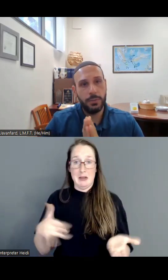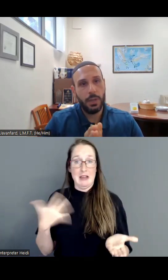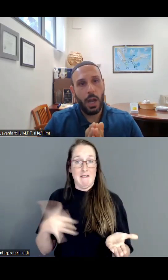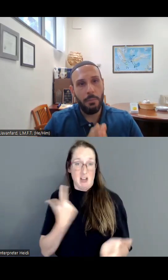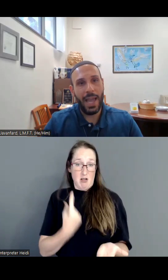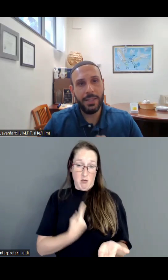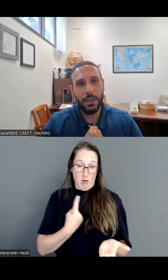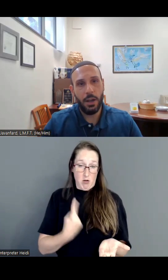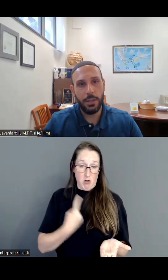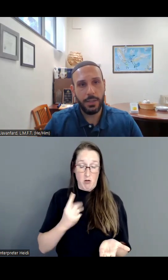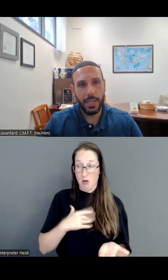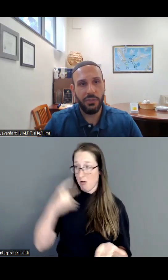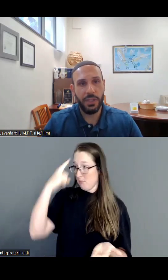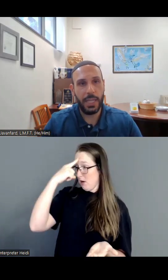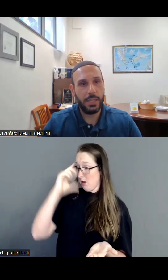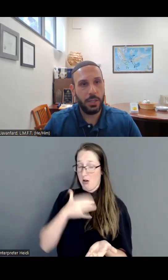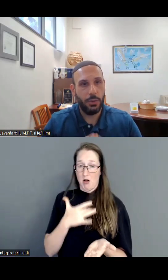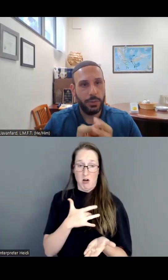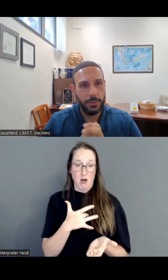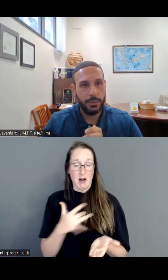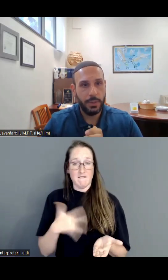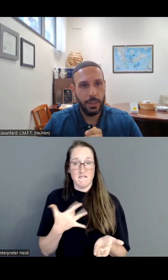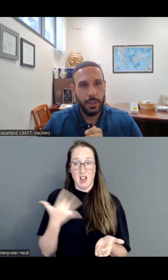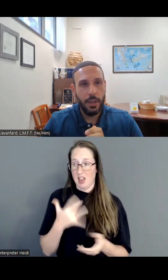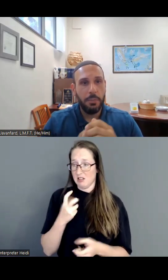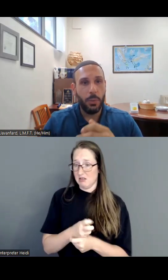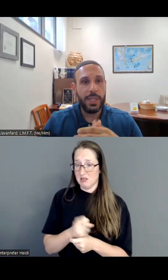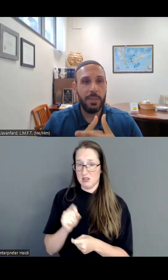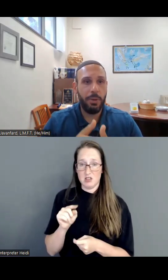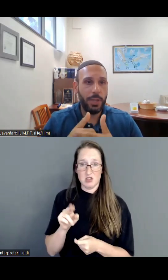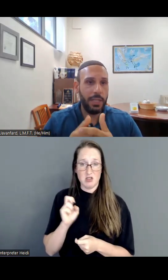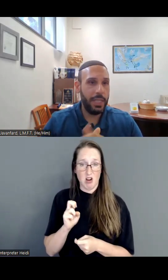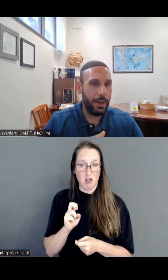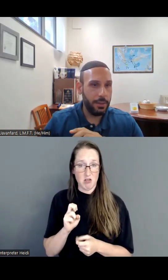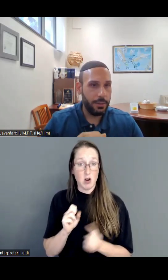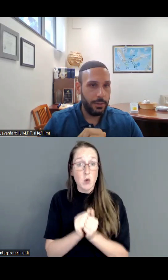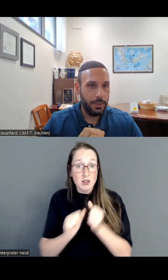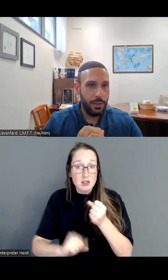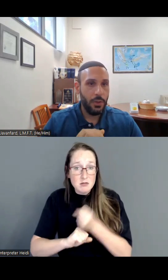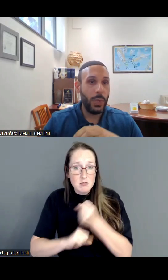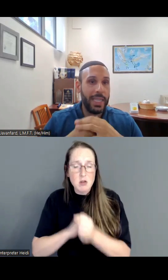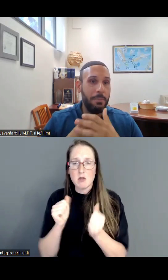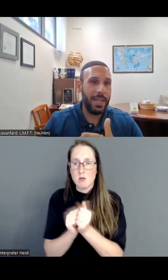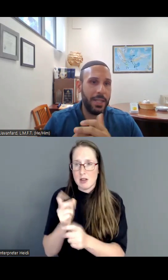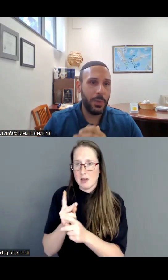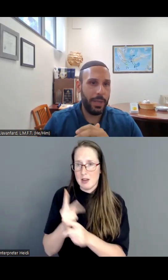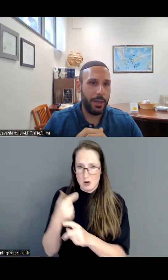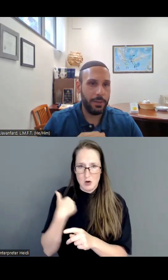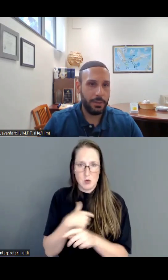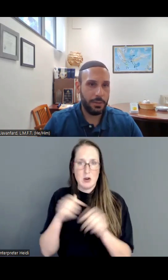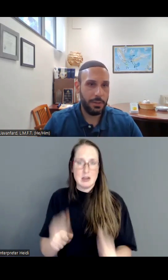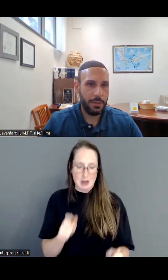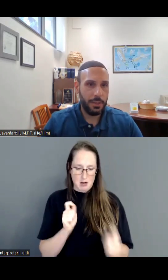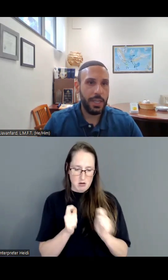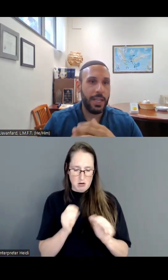alone. Our minds and hearts can feel like stone. But with support and care, we can mend and